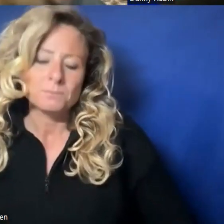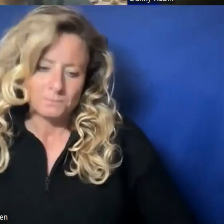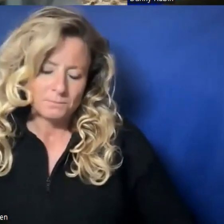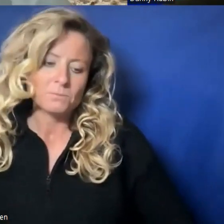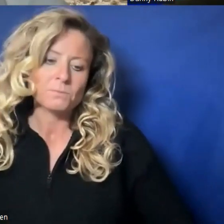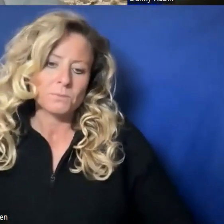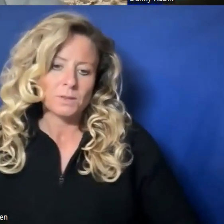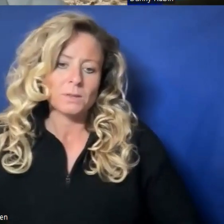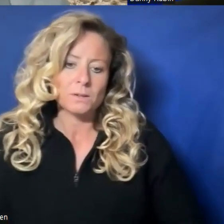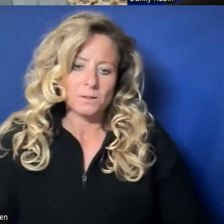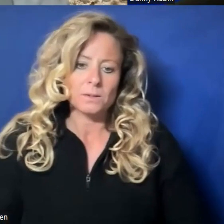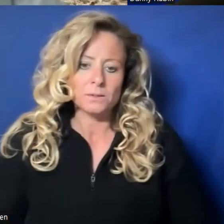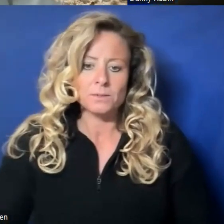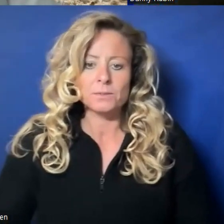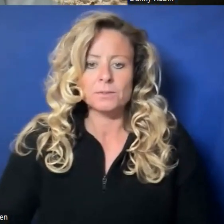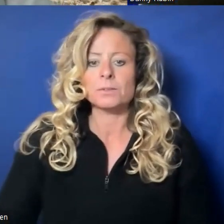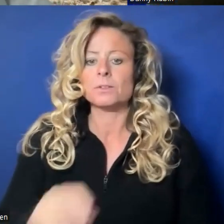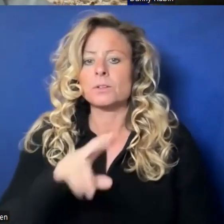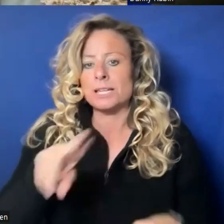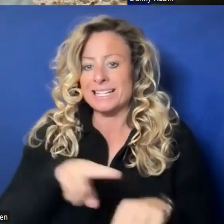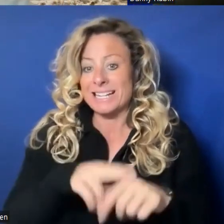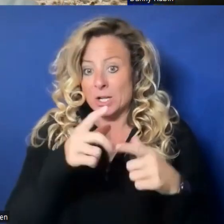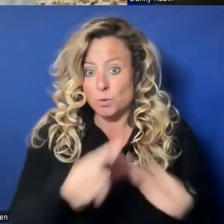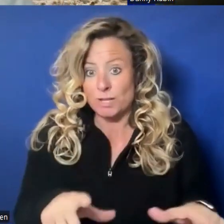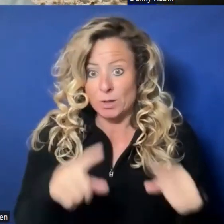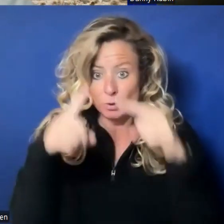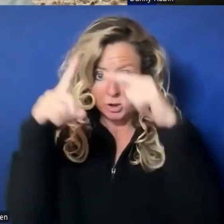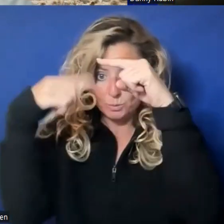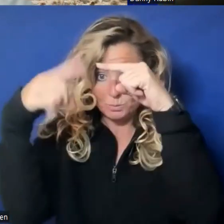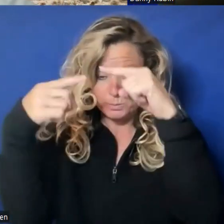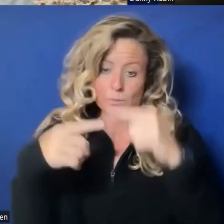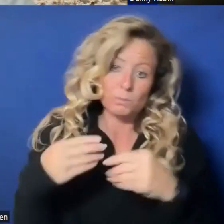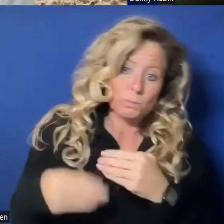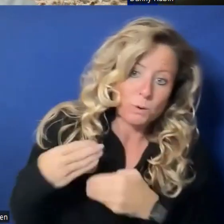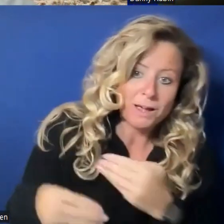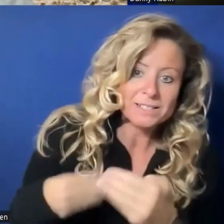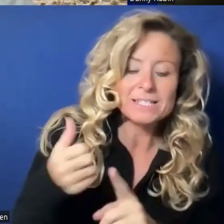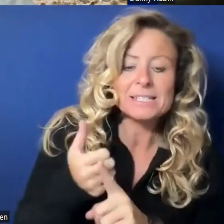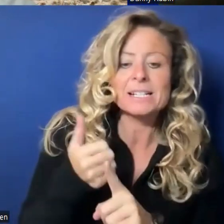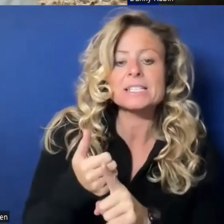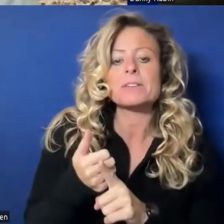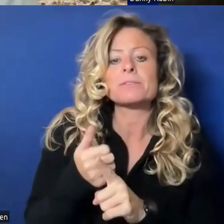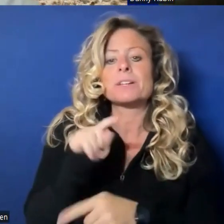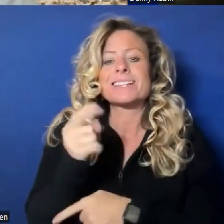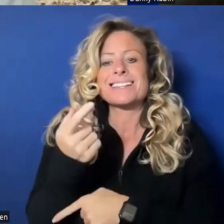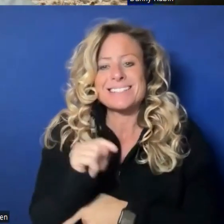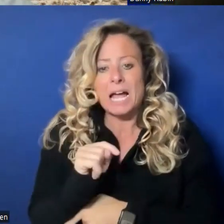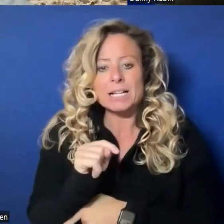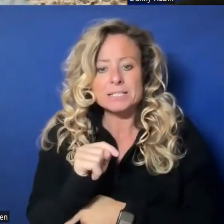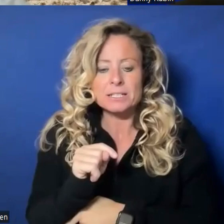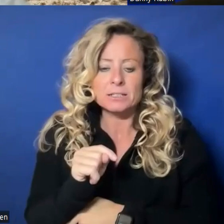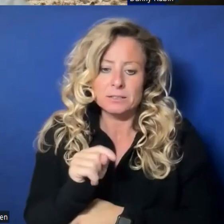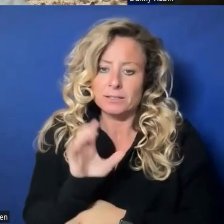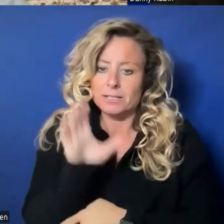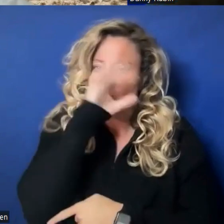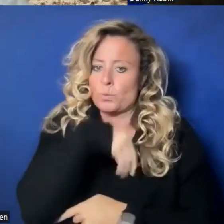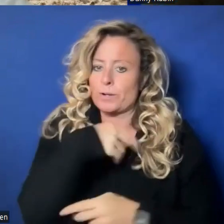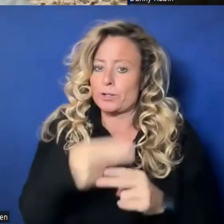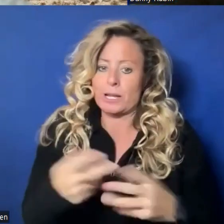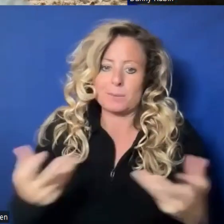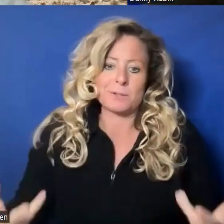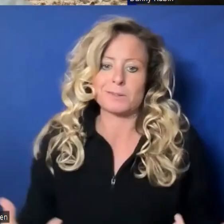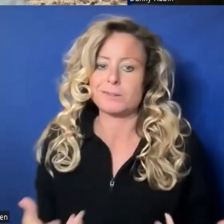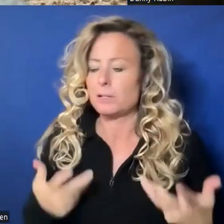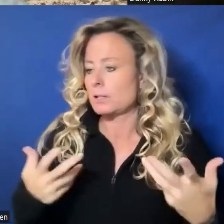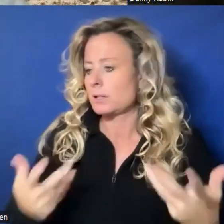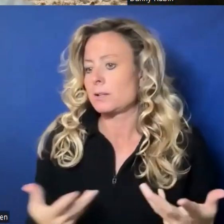so in natural language processing, we are processing text. It's a weird name. I don't know who came with